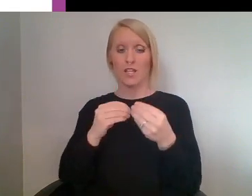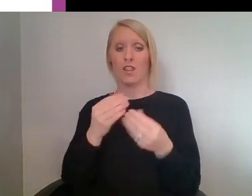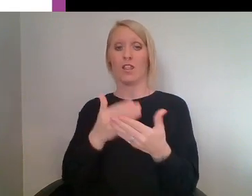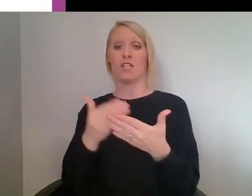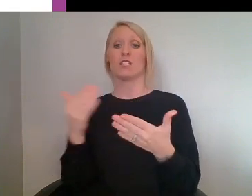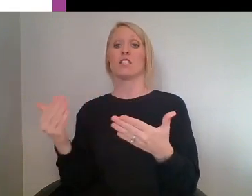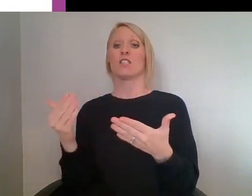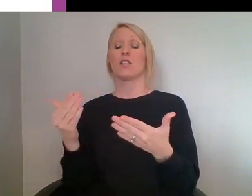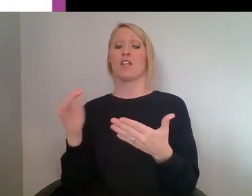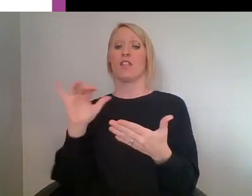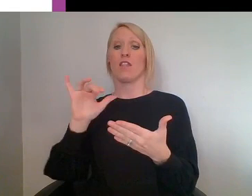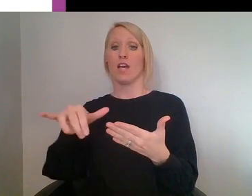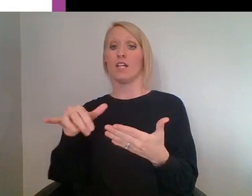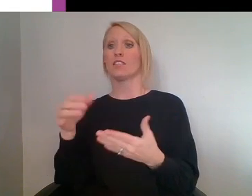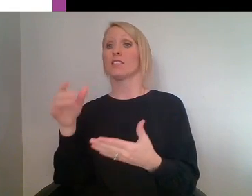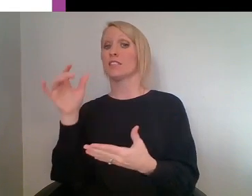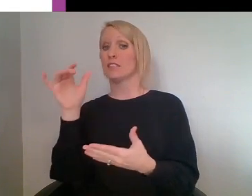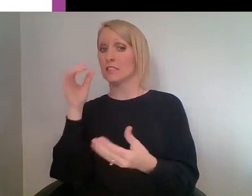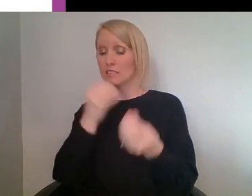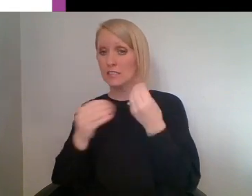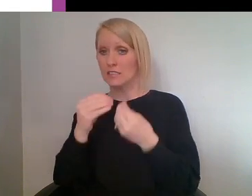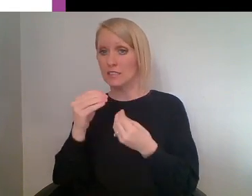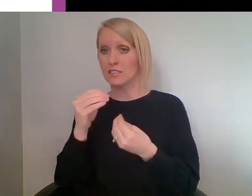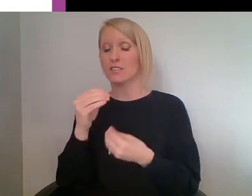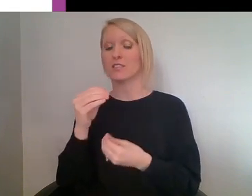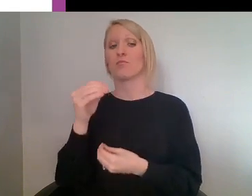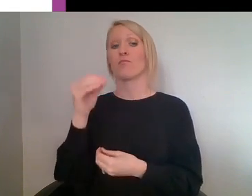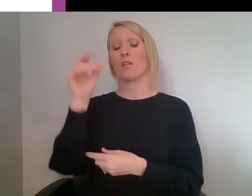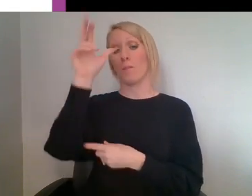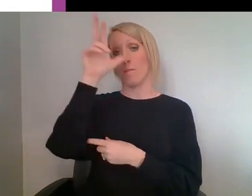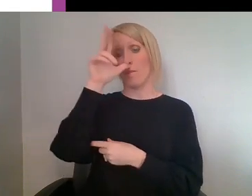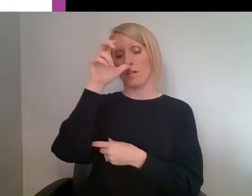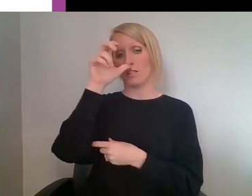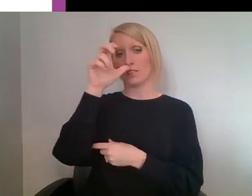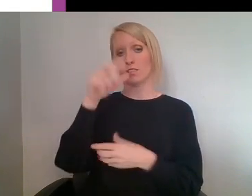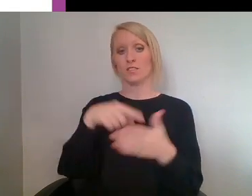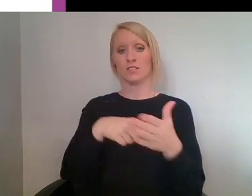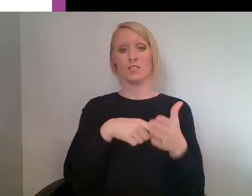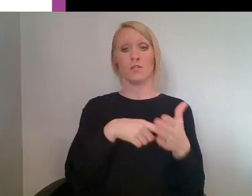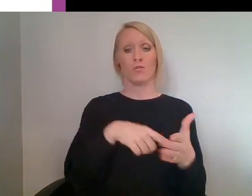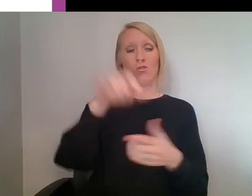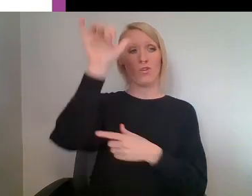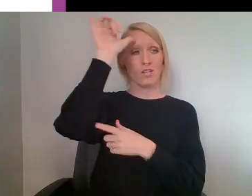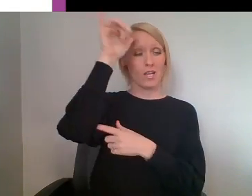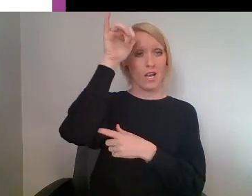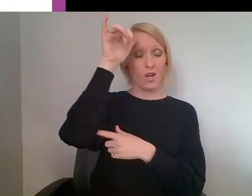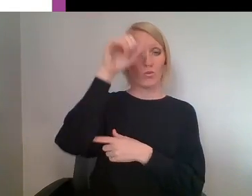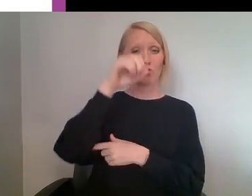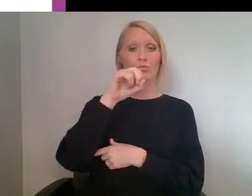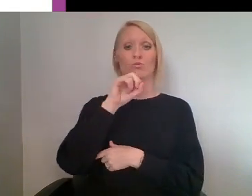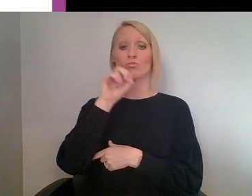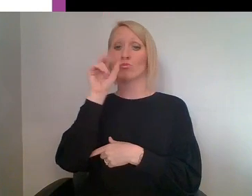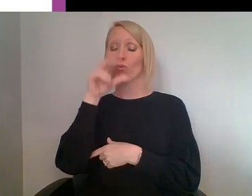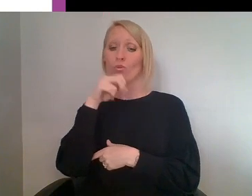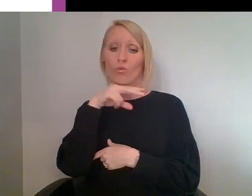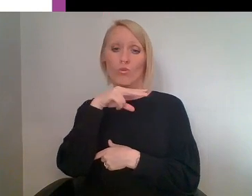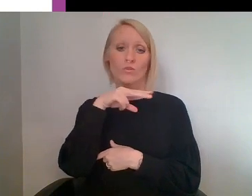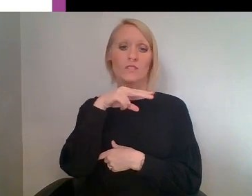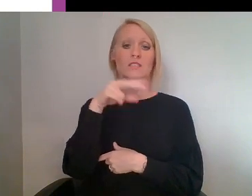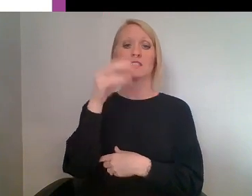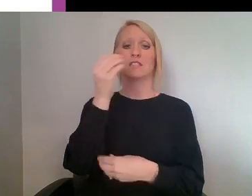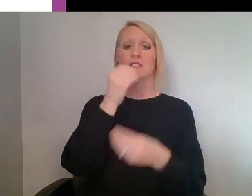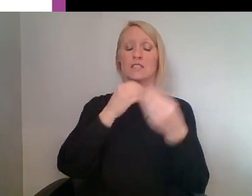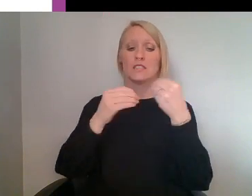plants. So examples are cows, goats, sheep, pigs. All of those animals are considered a primary consumer because